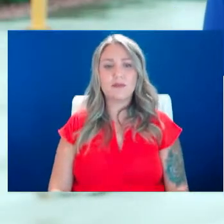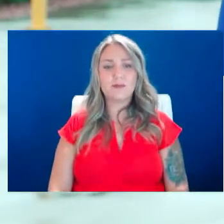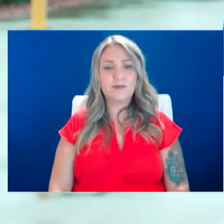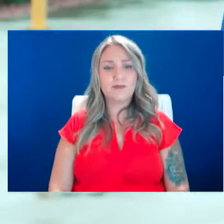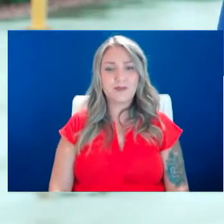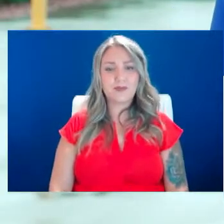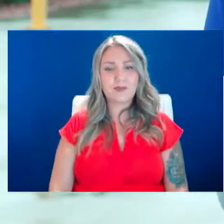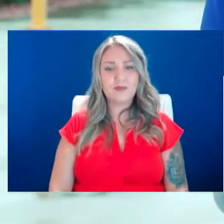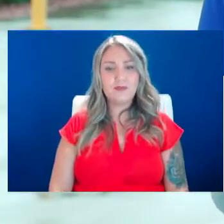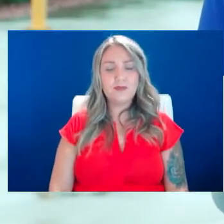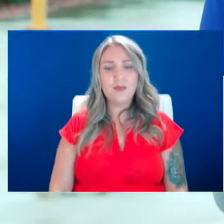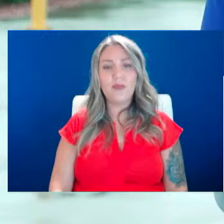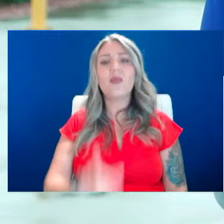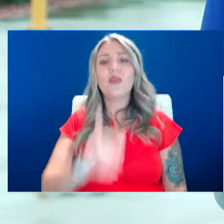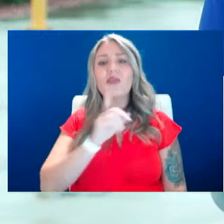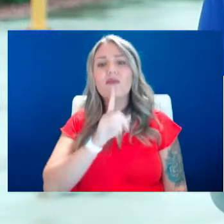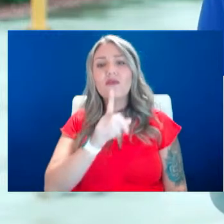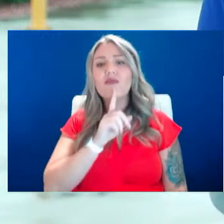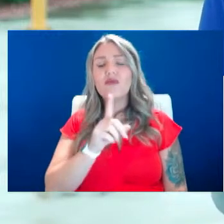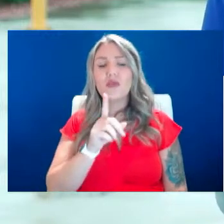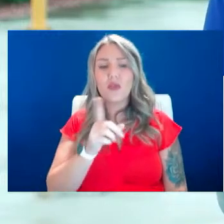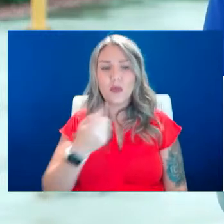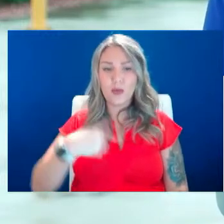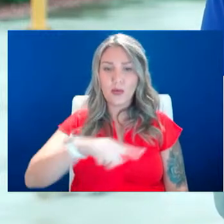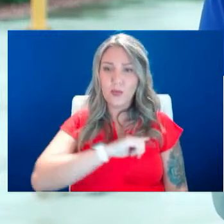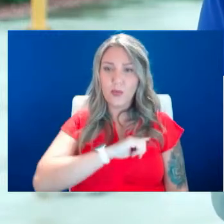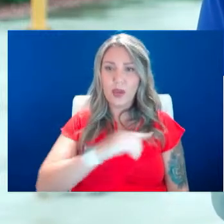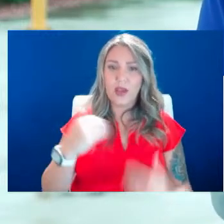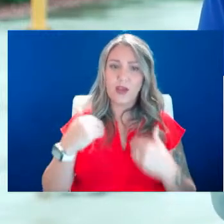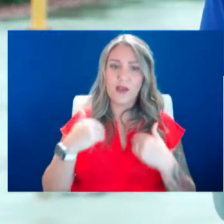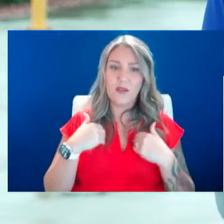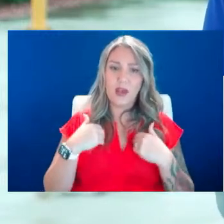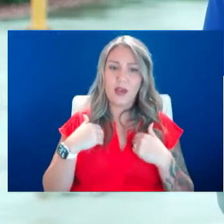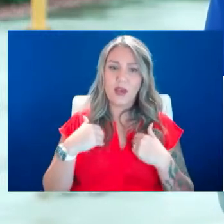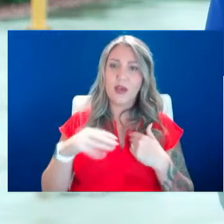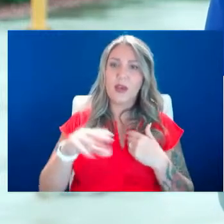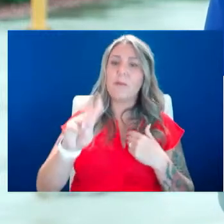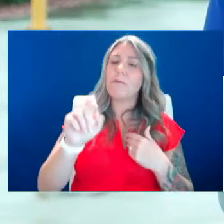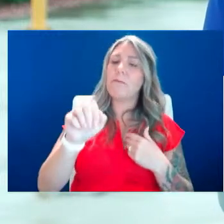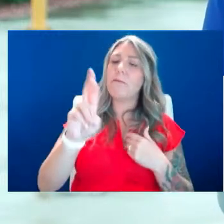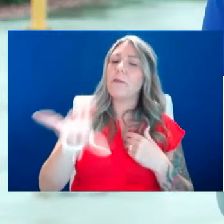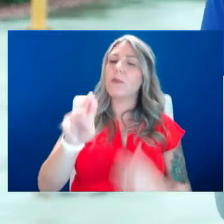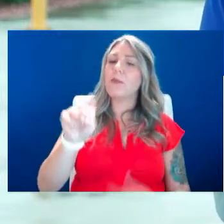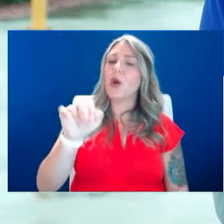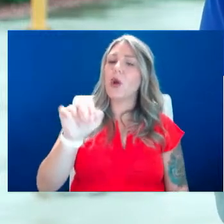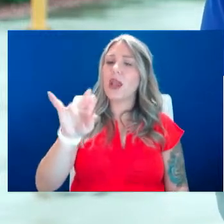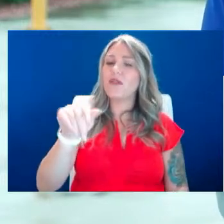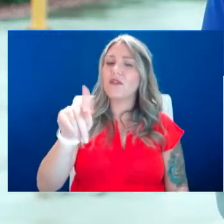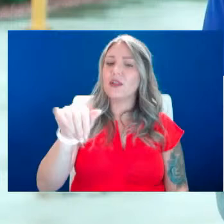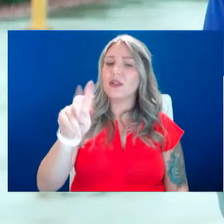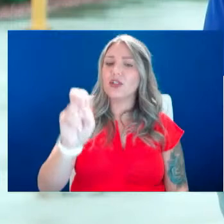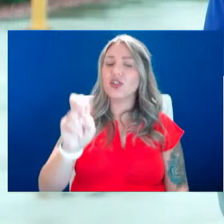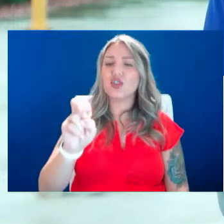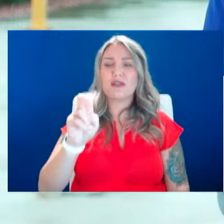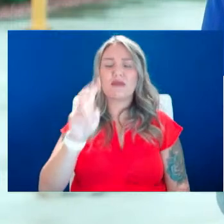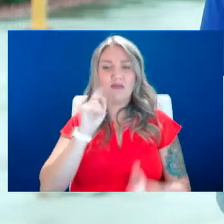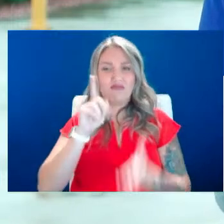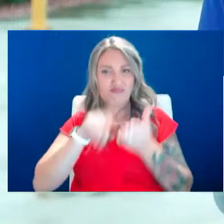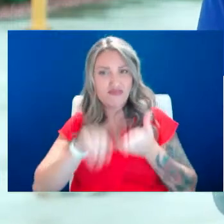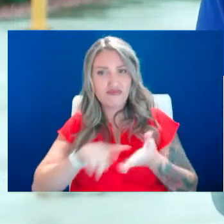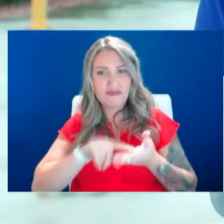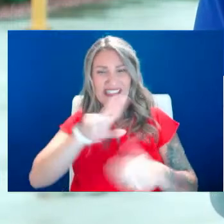Sure. So we've had Mary Markevich, who has looked at natural killer cells as a